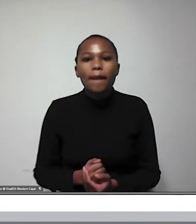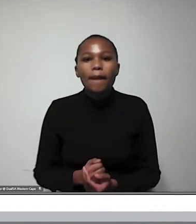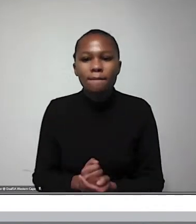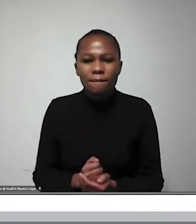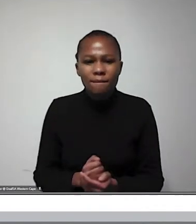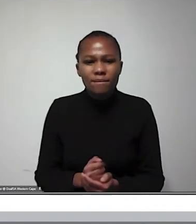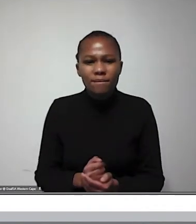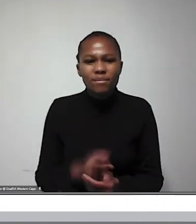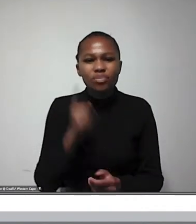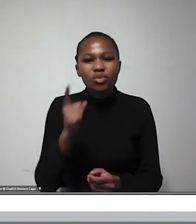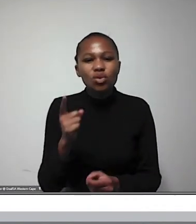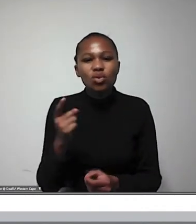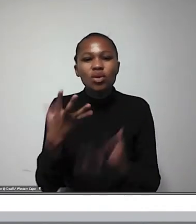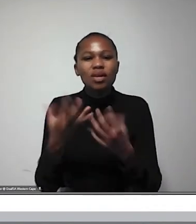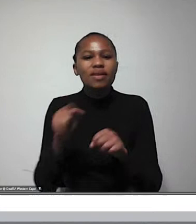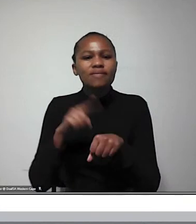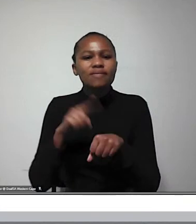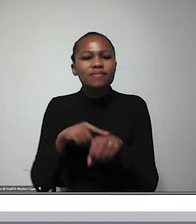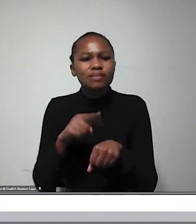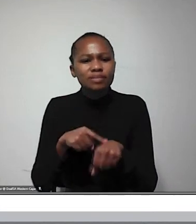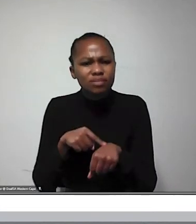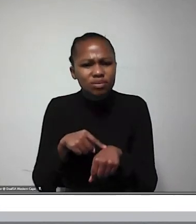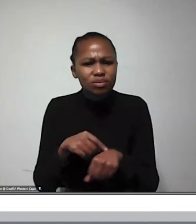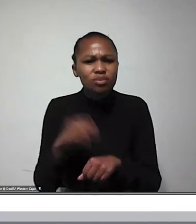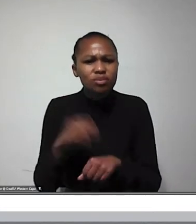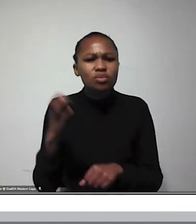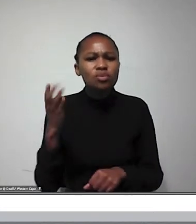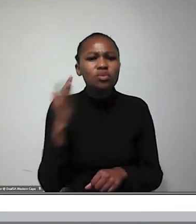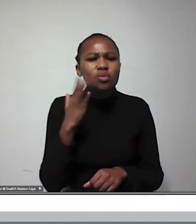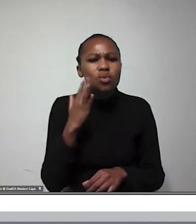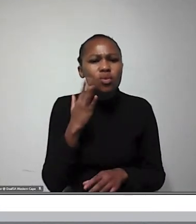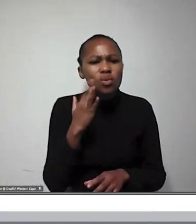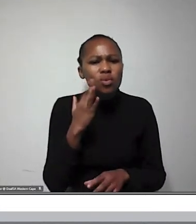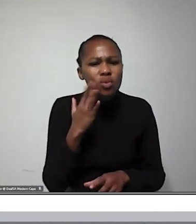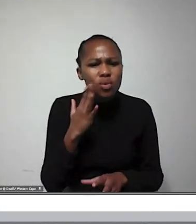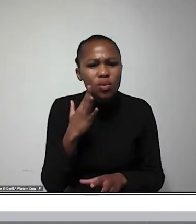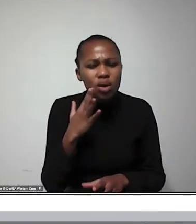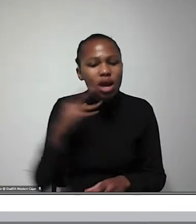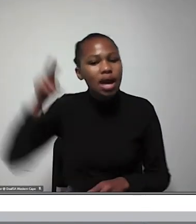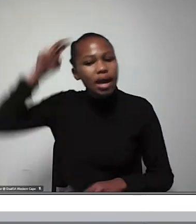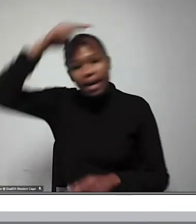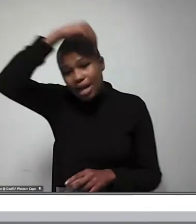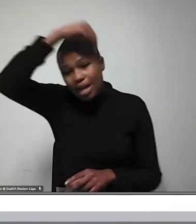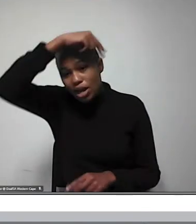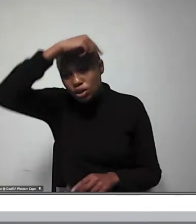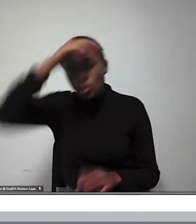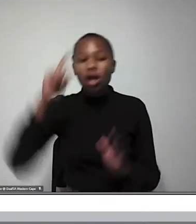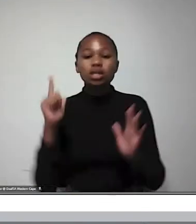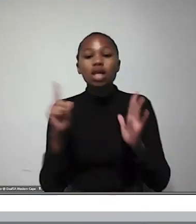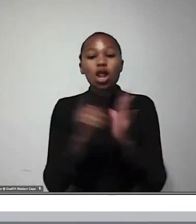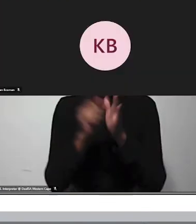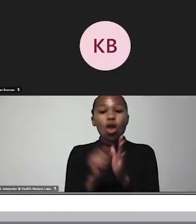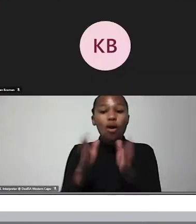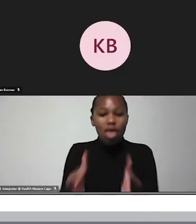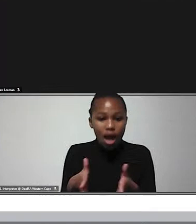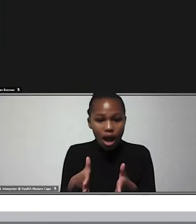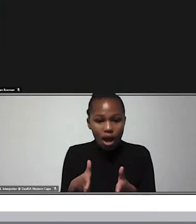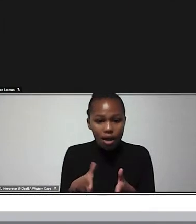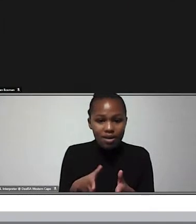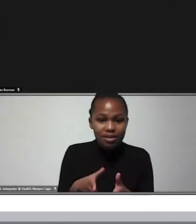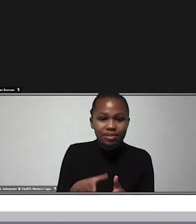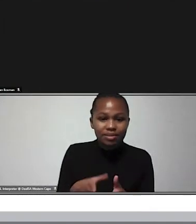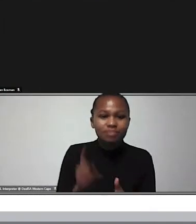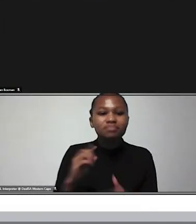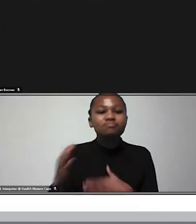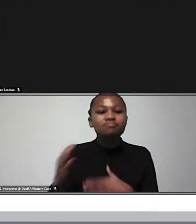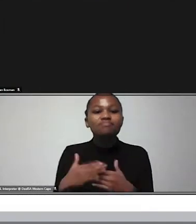actually spent time when after you were graduated as a lawyer in the US, so you must have been quite close to some